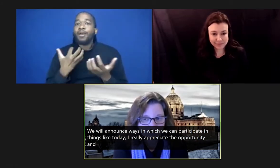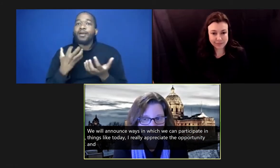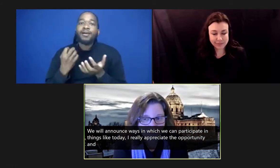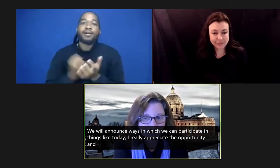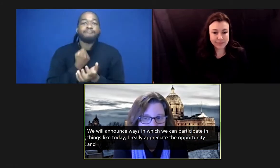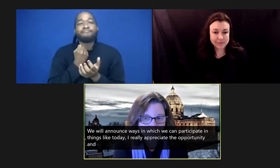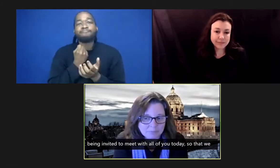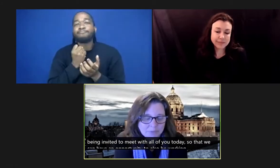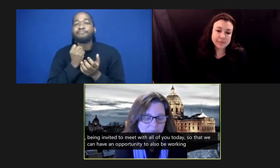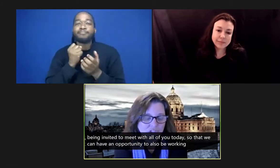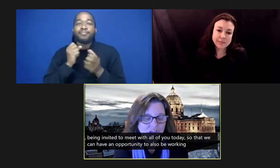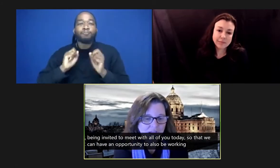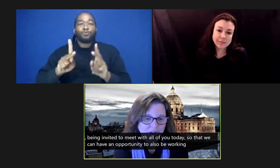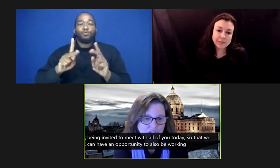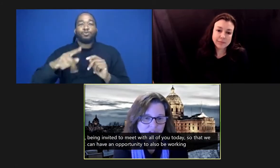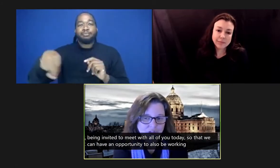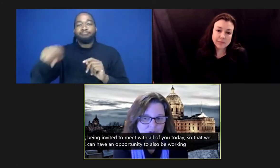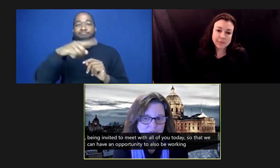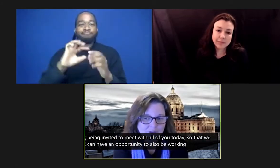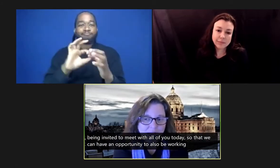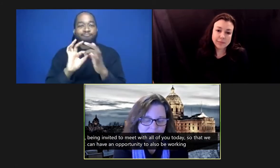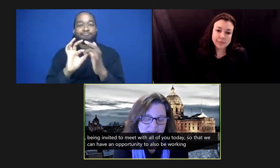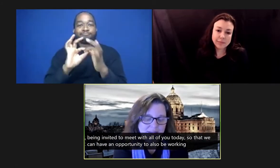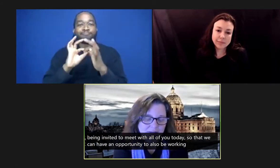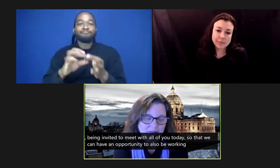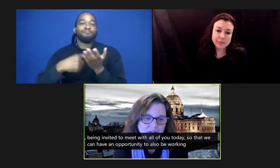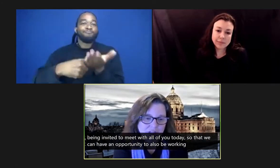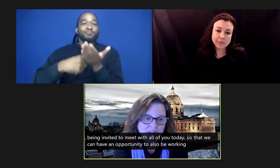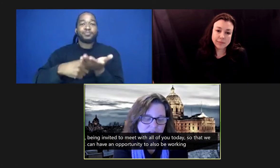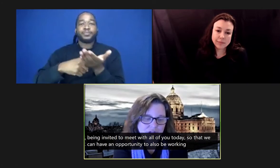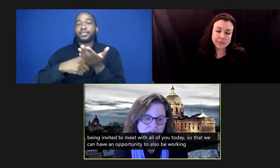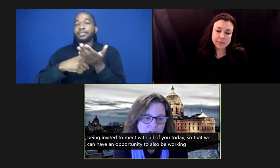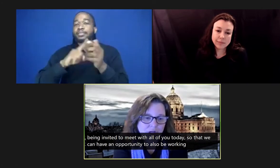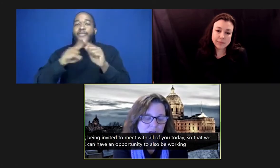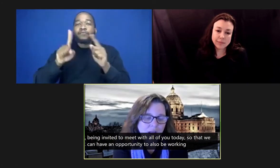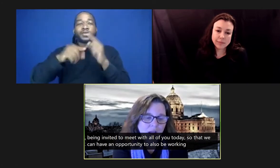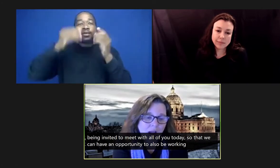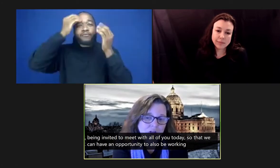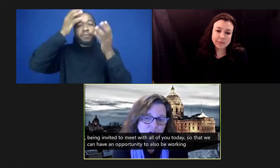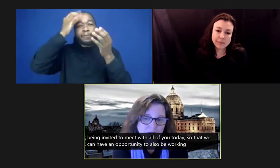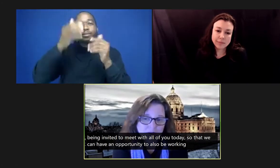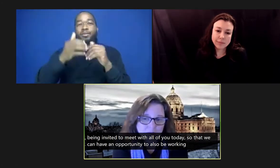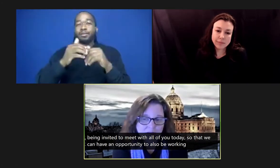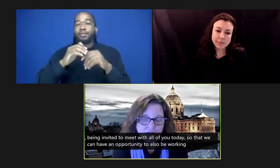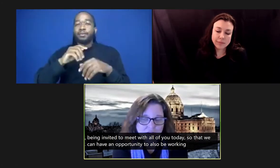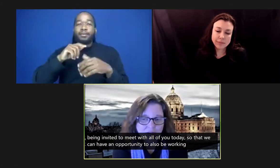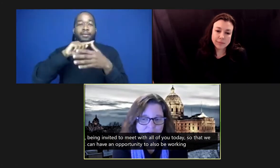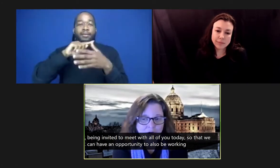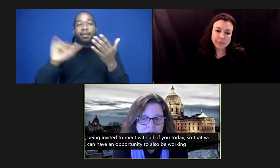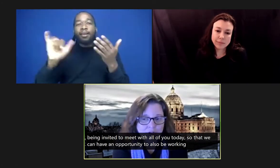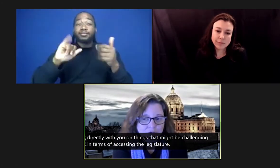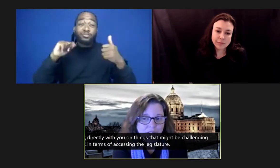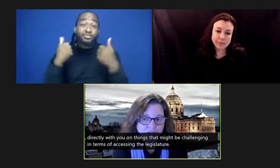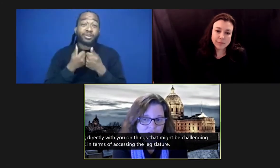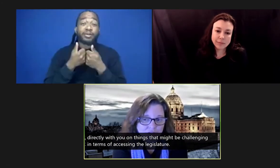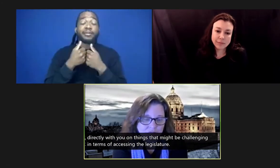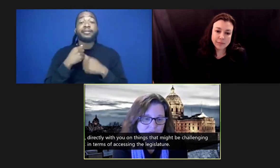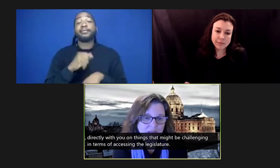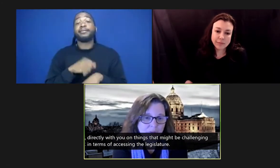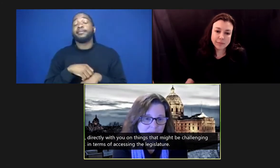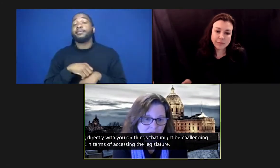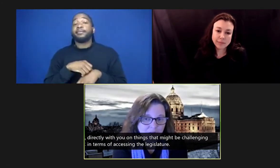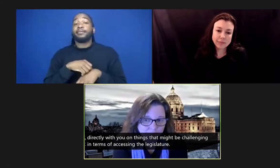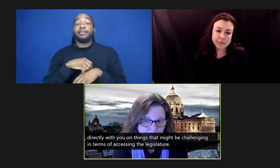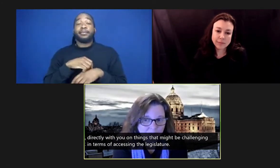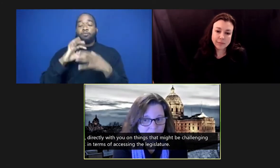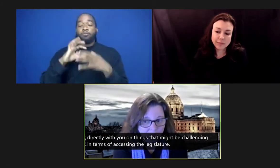that might be challenging in terms of accessing the legislature. I should also mention that there are 2 initiatives